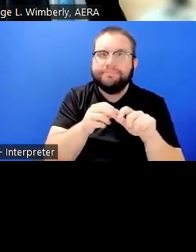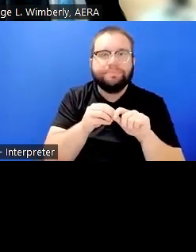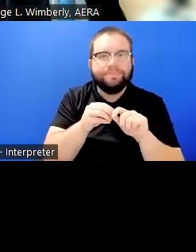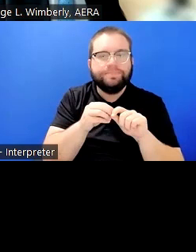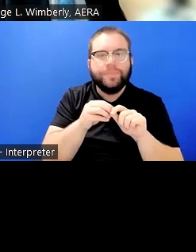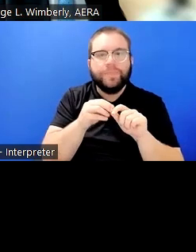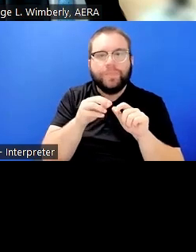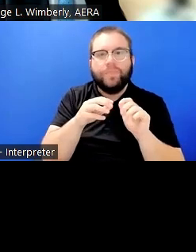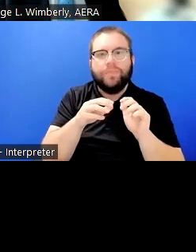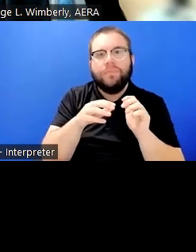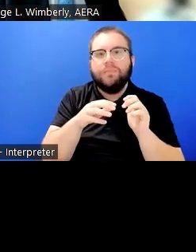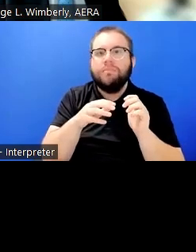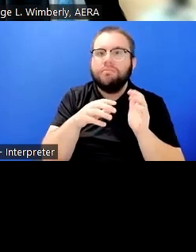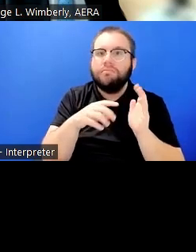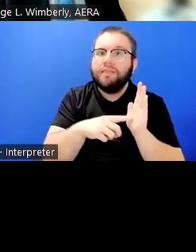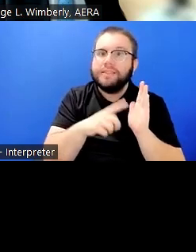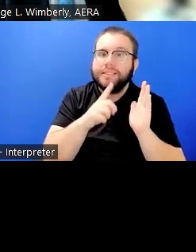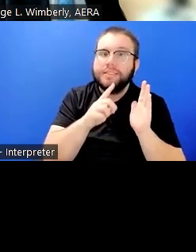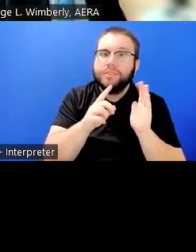and part of the call.